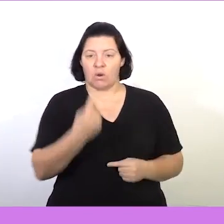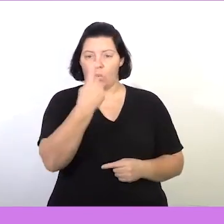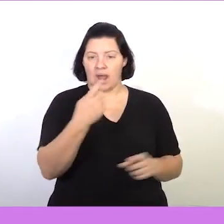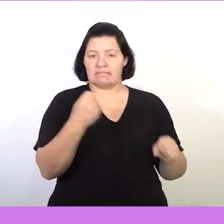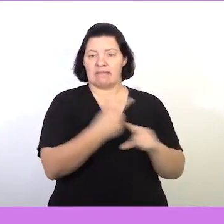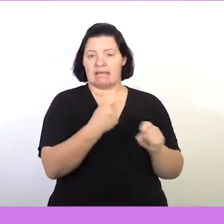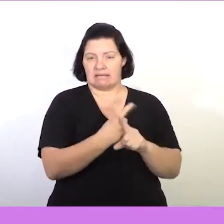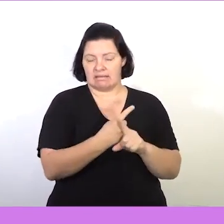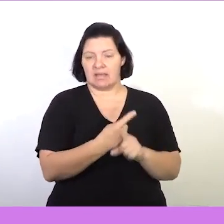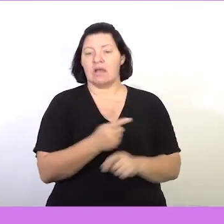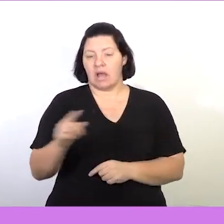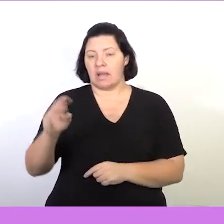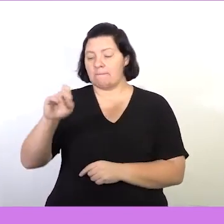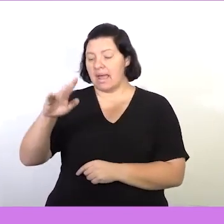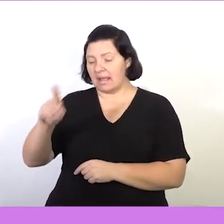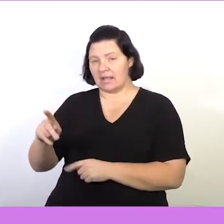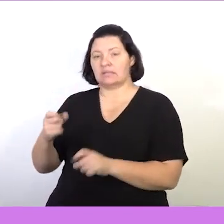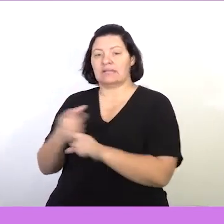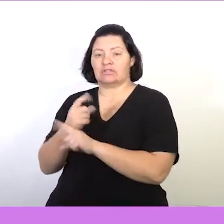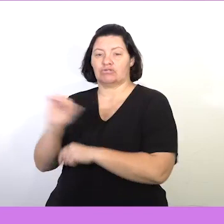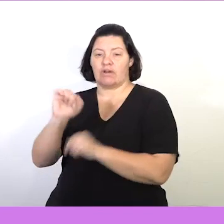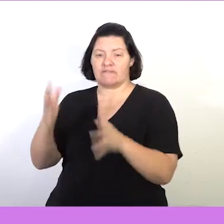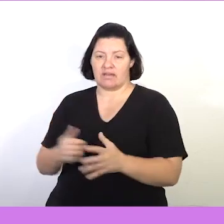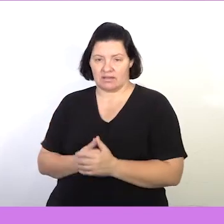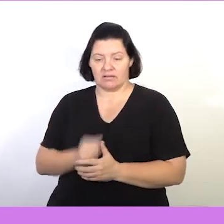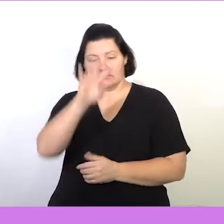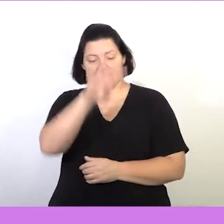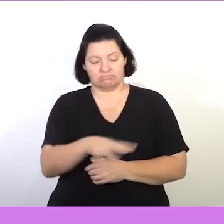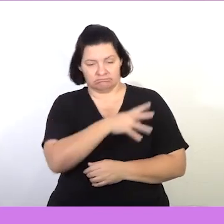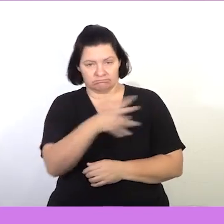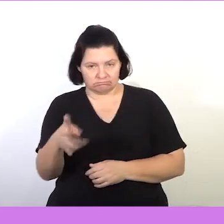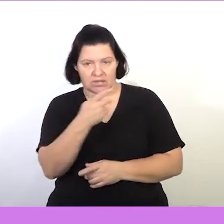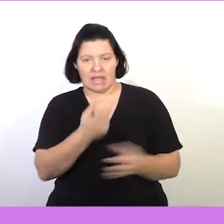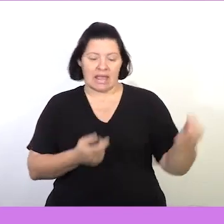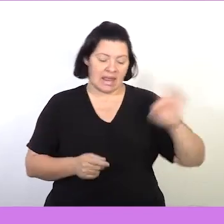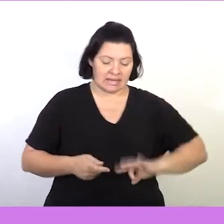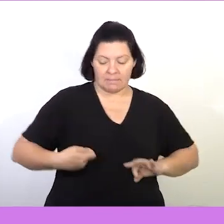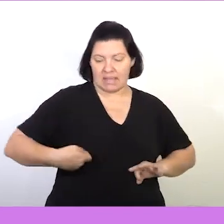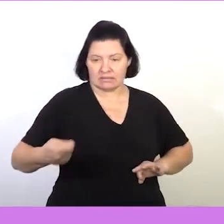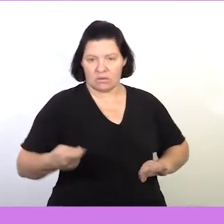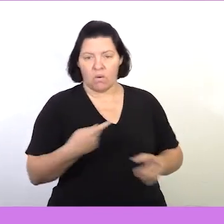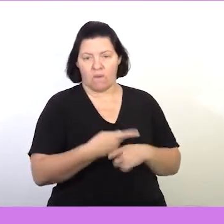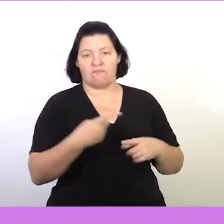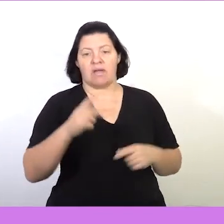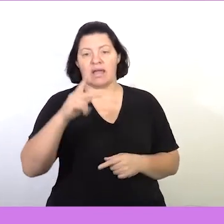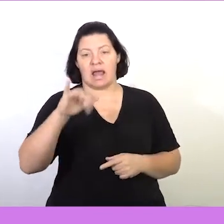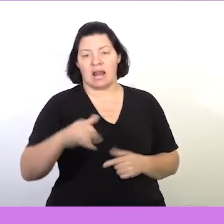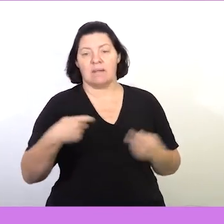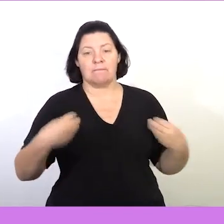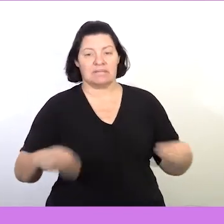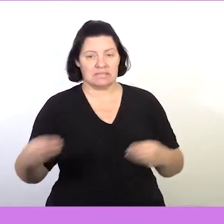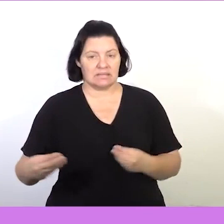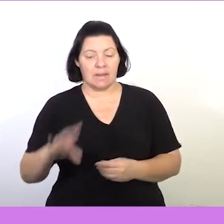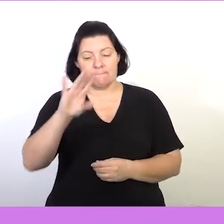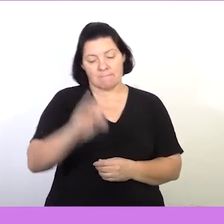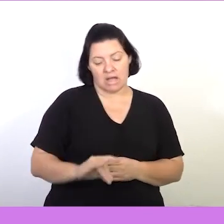employs Mike as a taxi driver. The table shows a list of the income and expenses of Kyle's business for